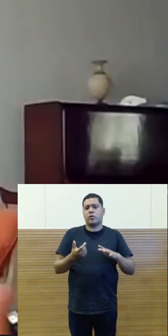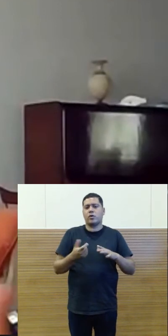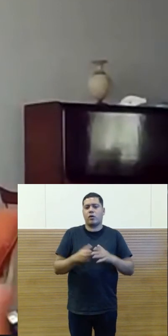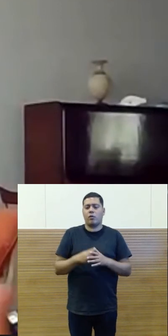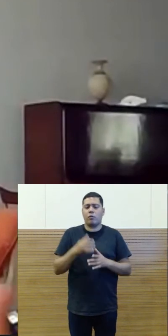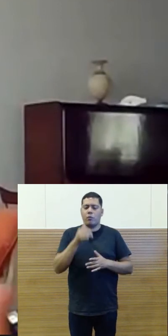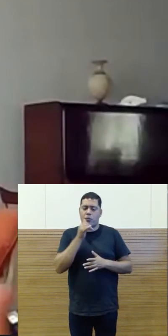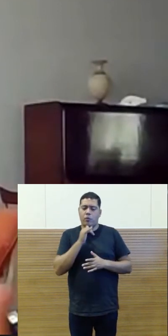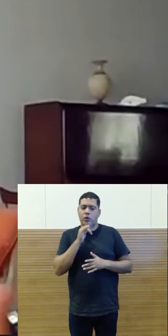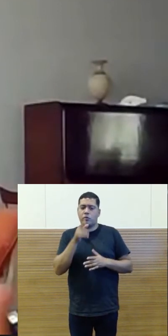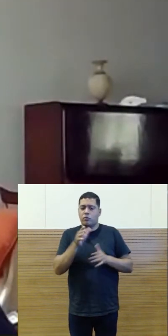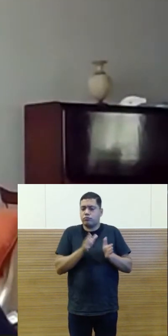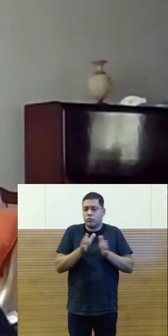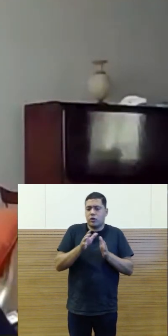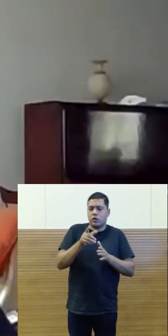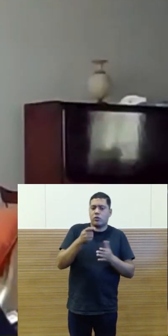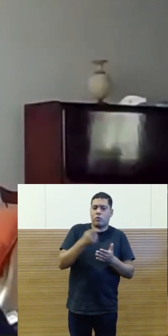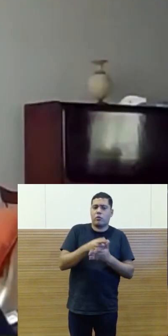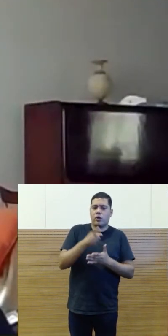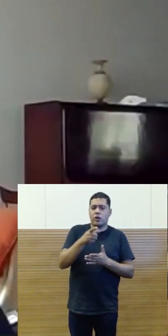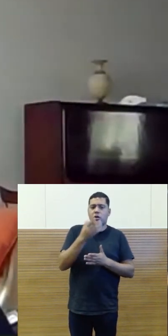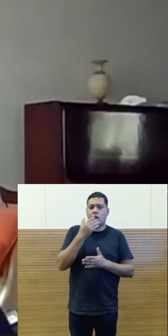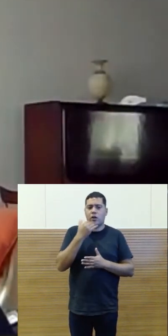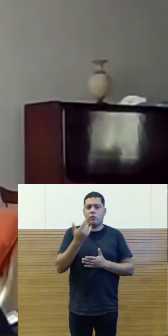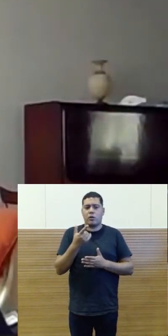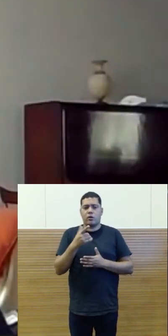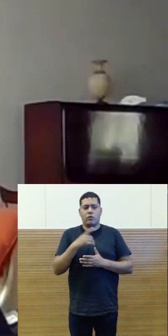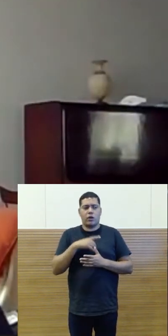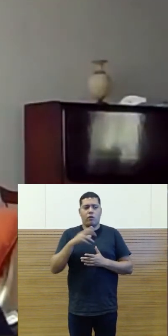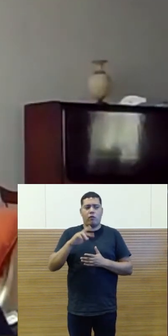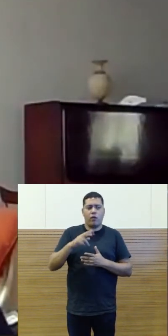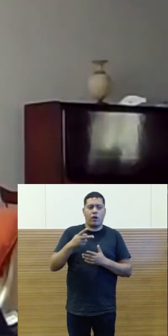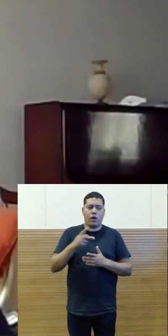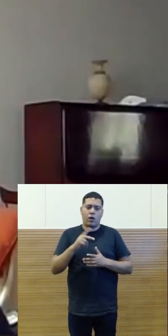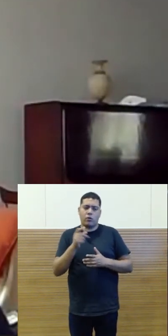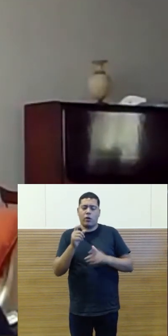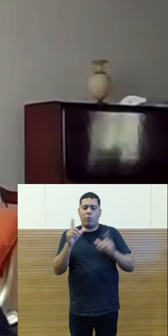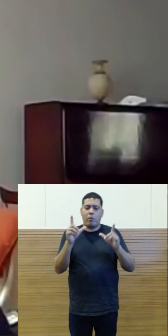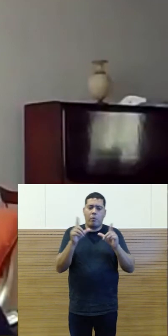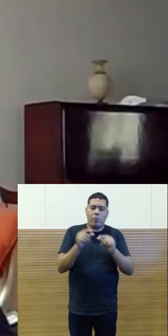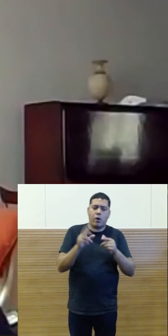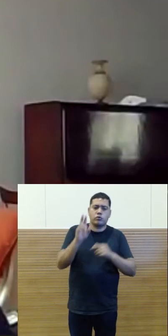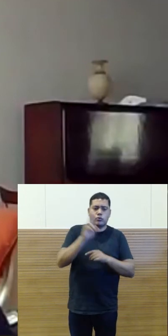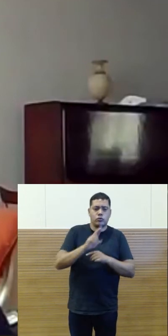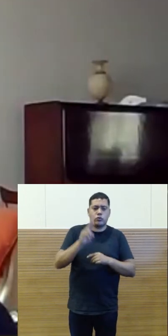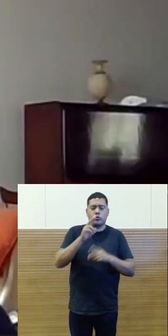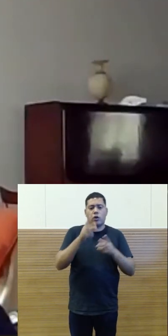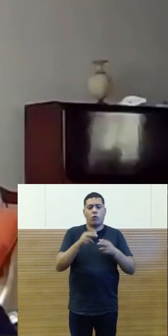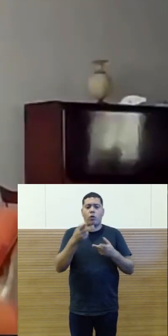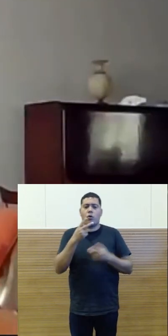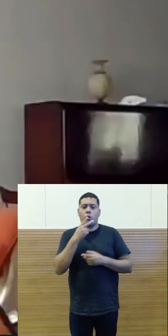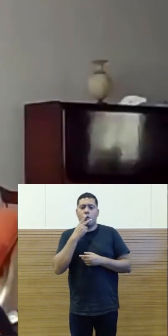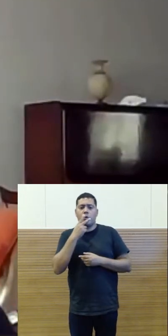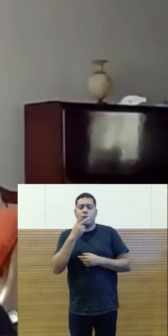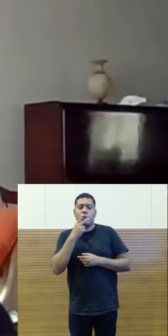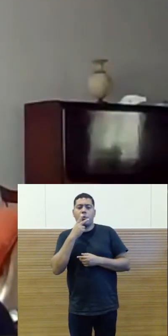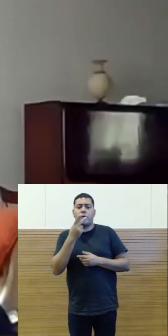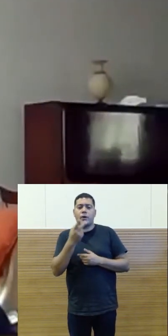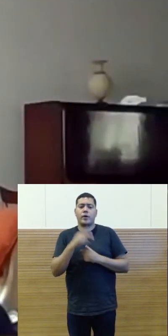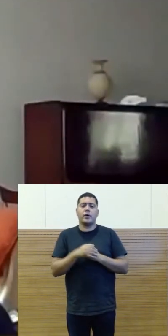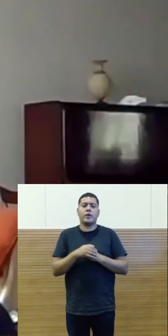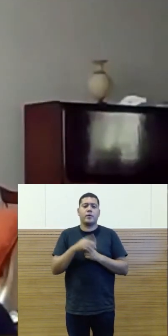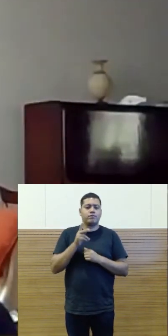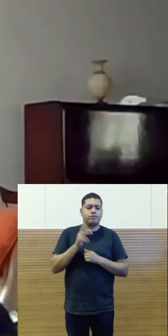the access, the price. These foods, they're based on low-cost ingredients, just like